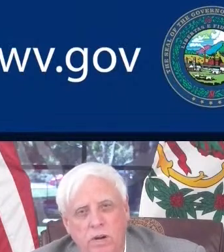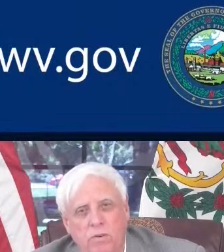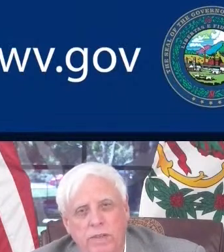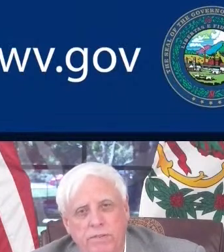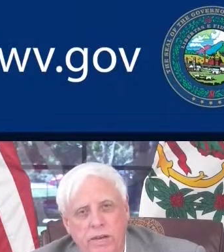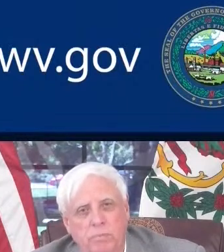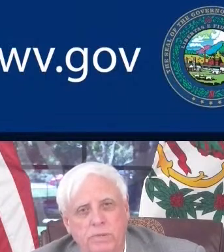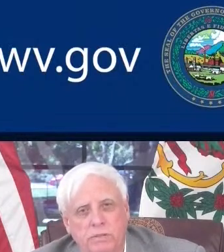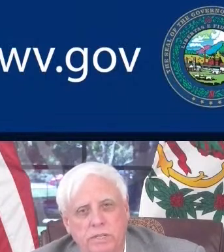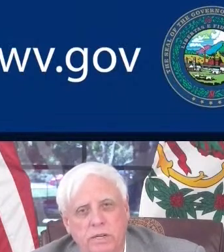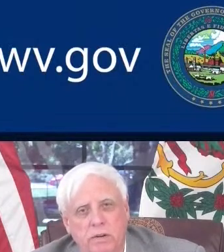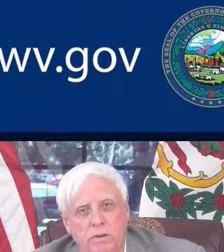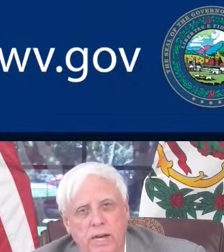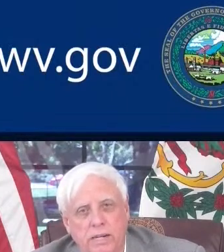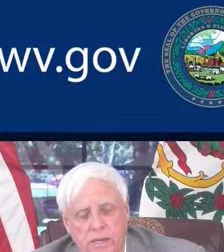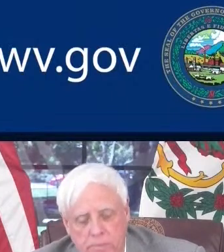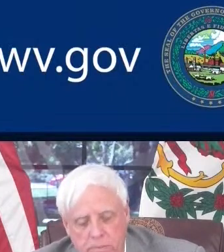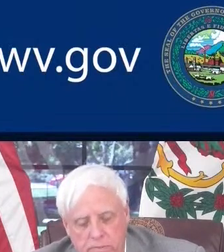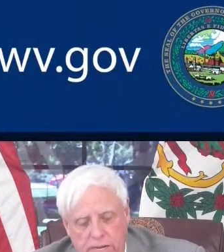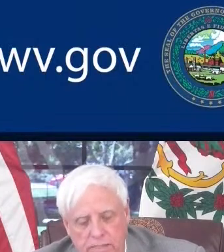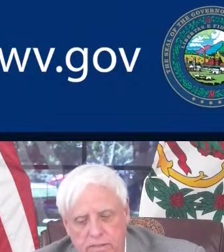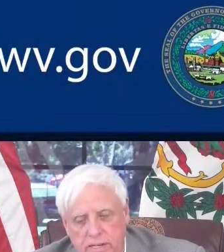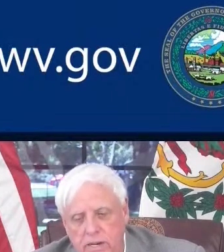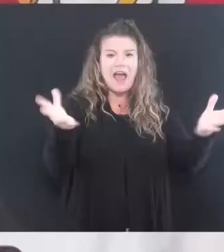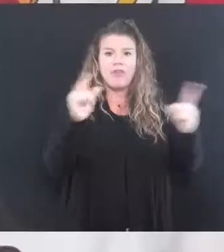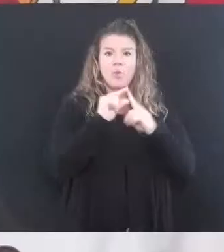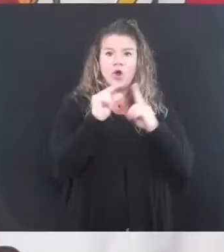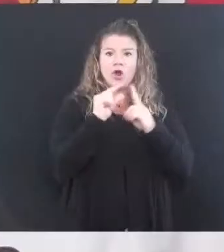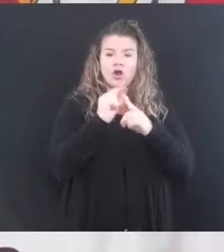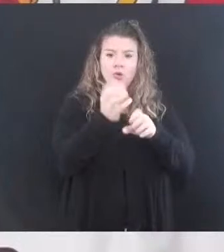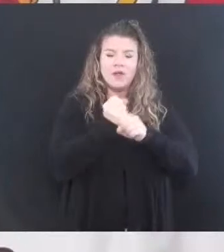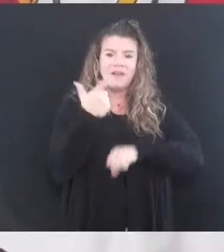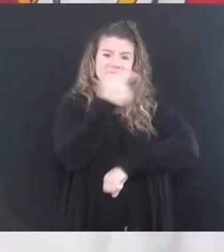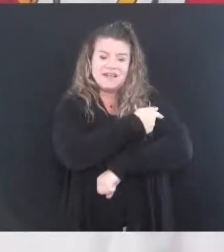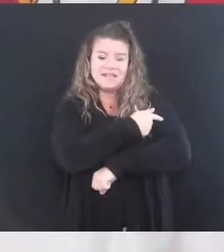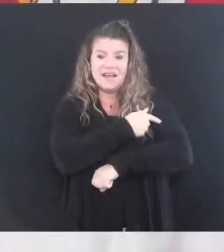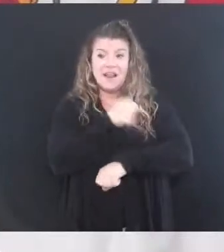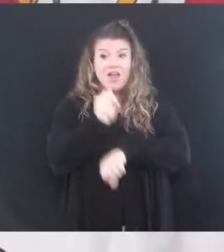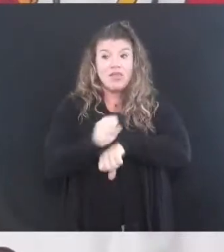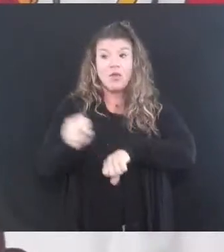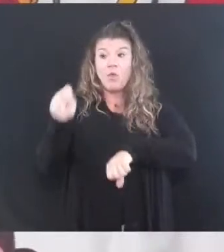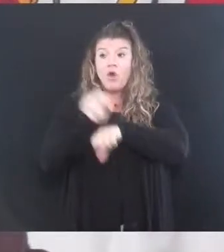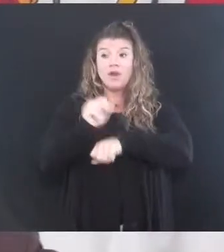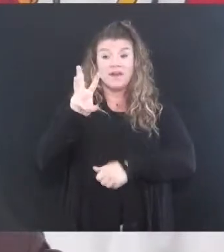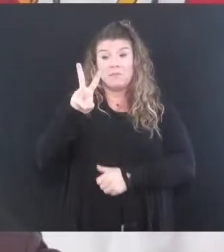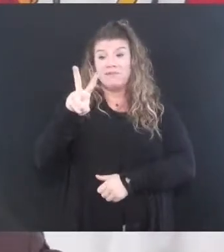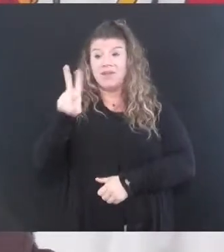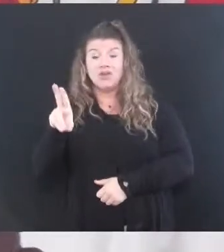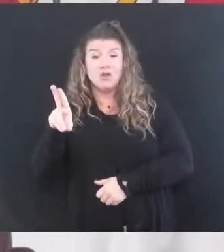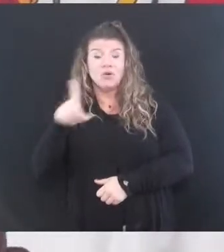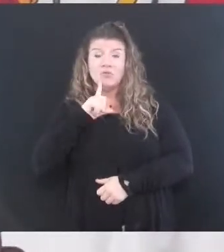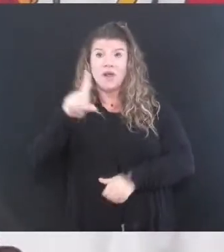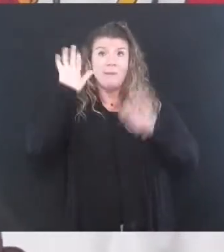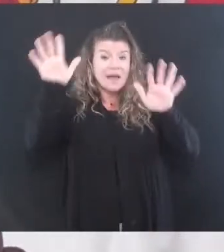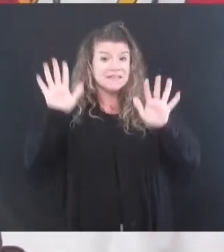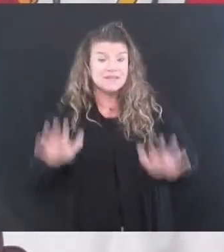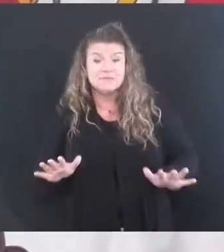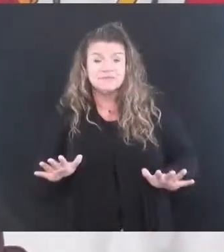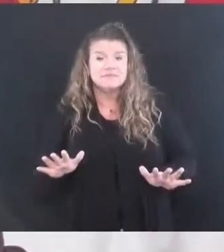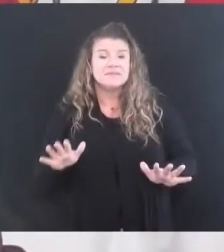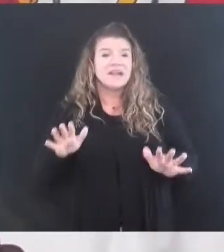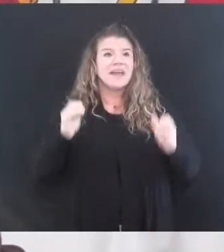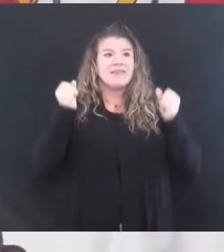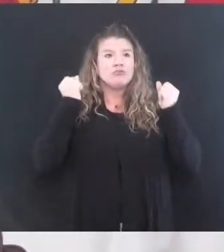over and over they've helped us, in trying to get people vaccinated. The work at WVU, unbelievable. There's